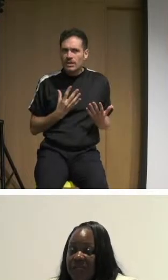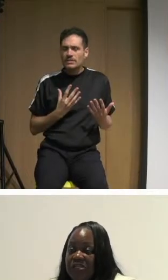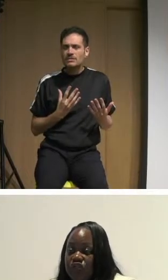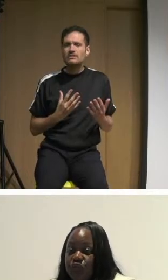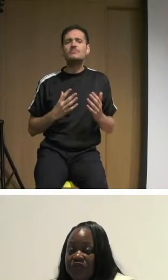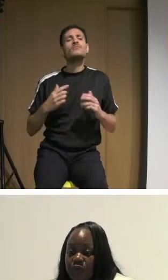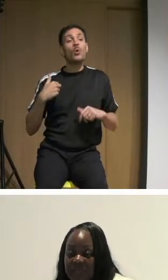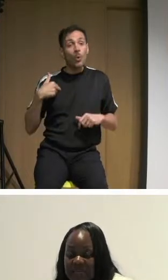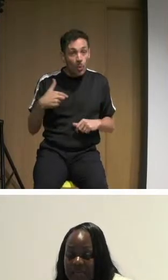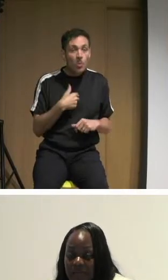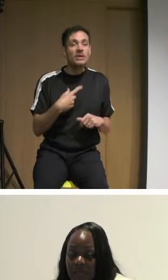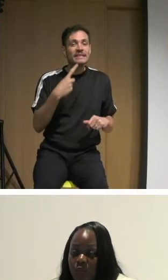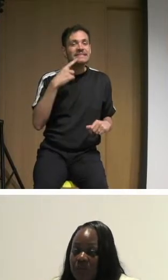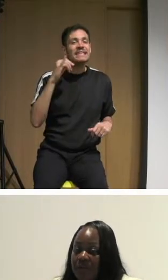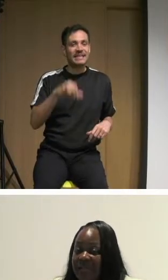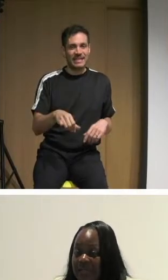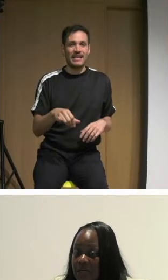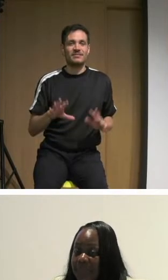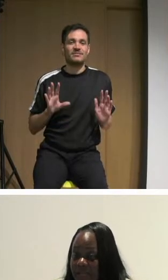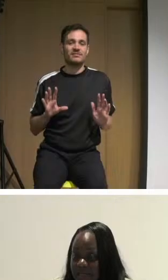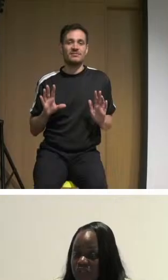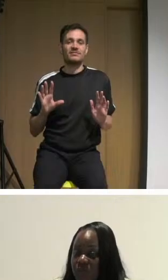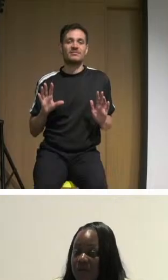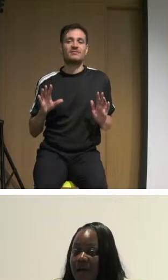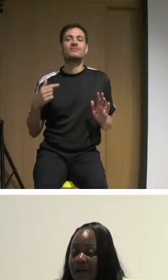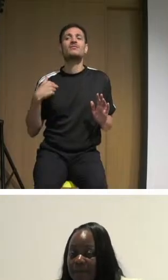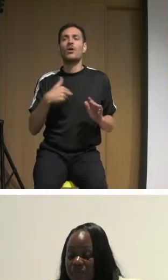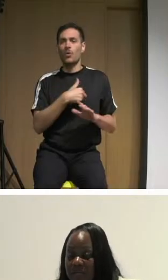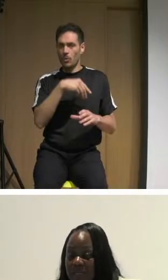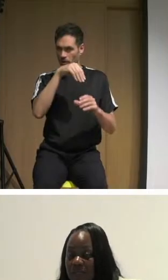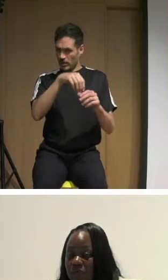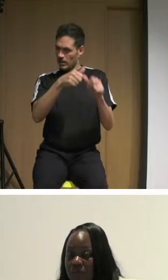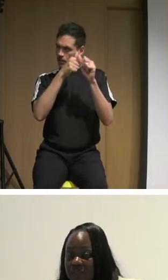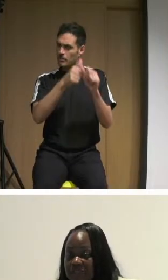that we need to do the vote again. We are in compliance.